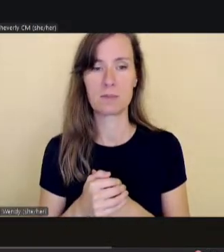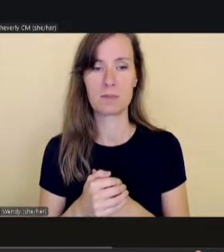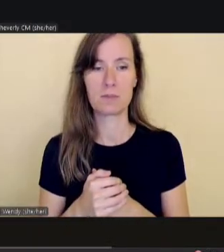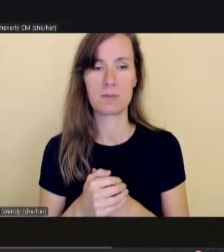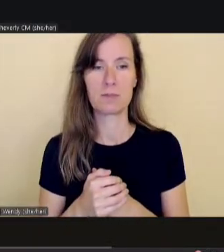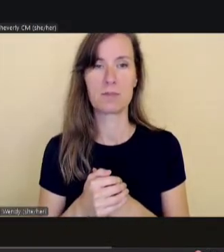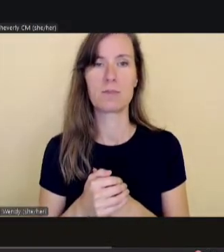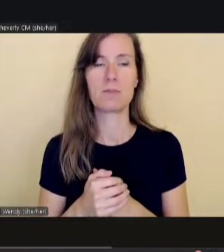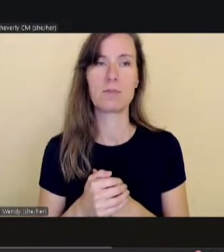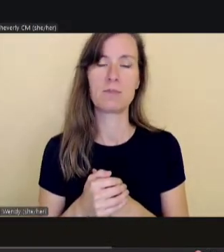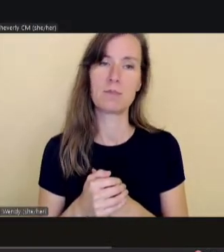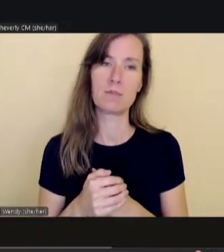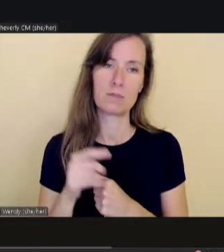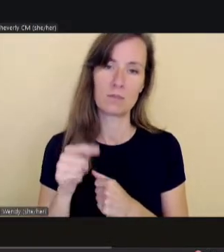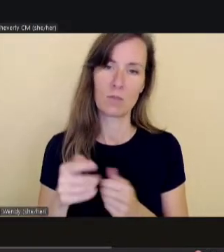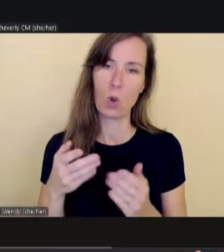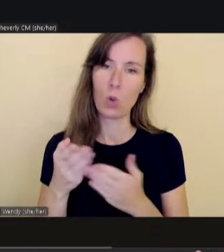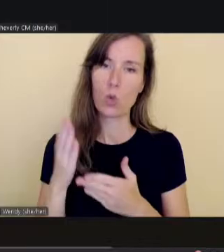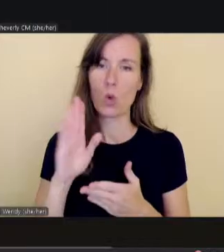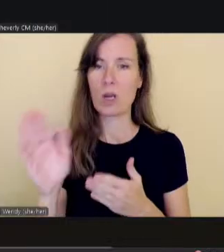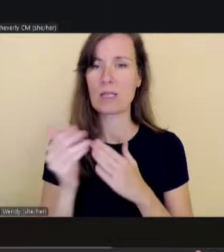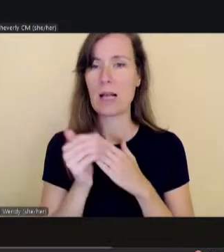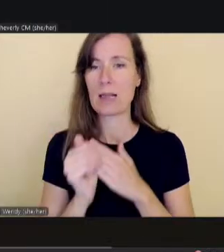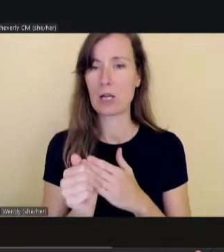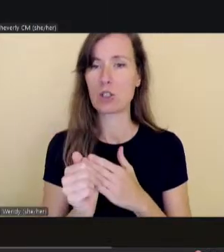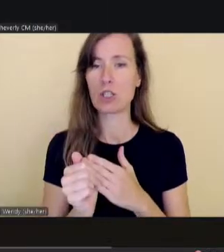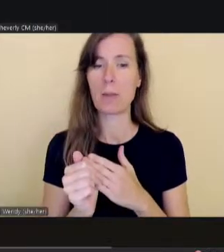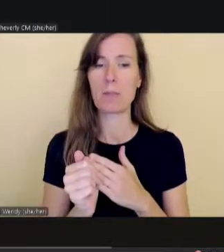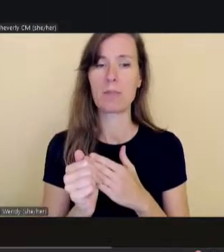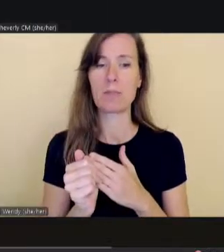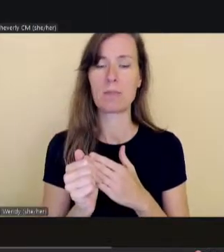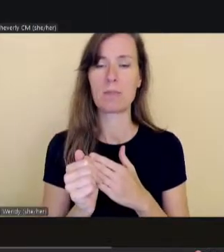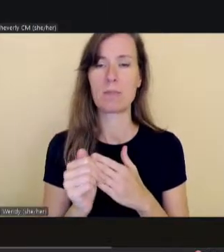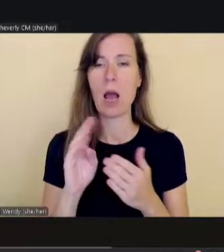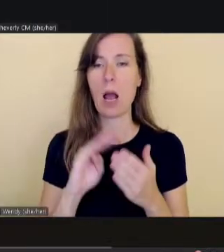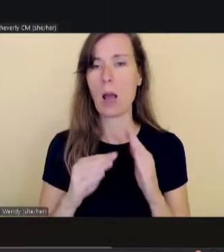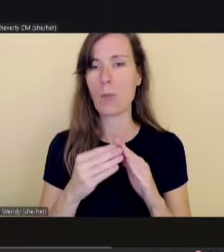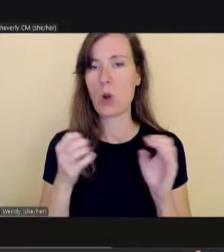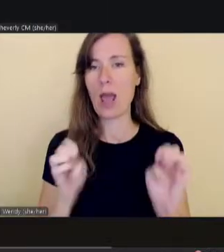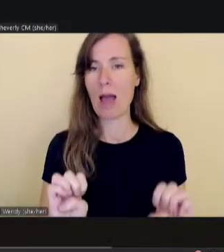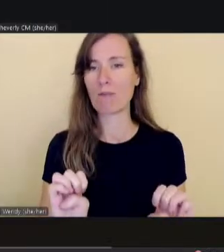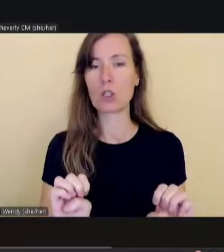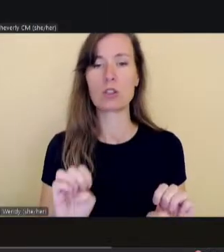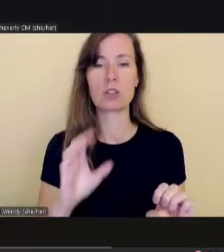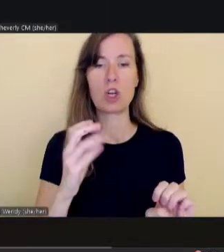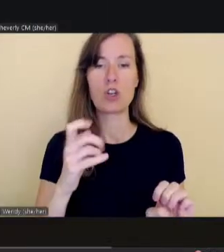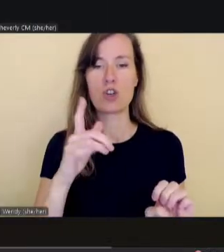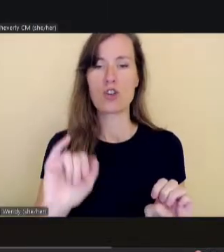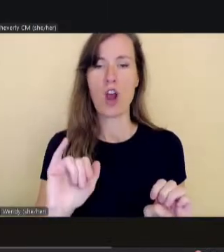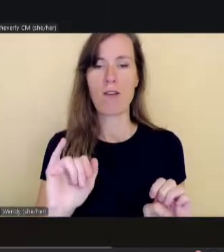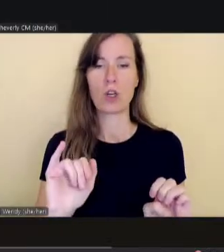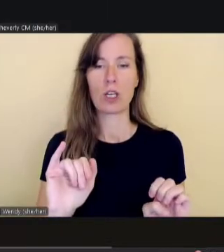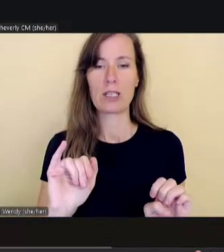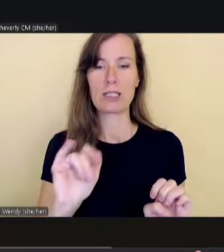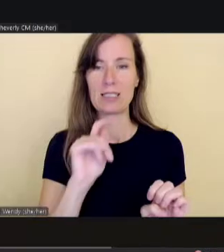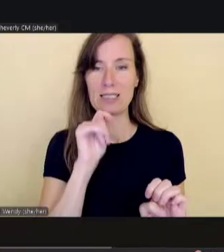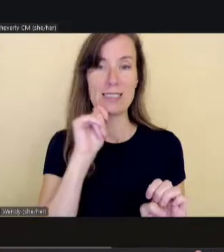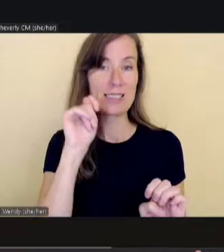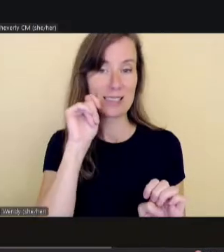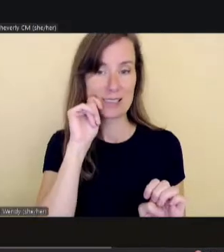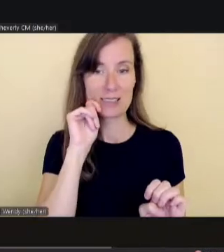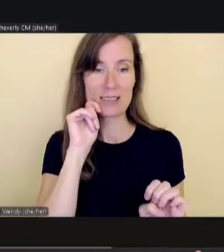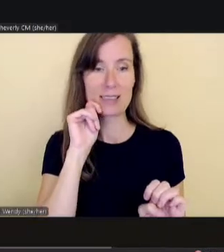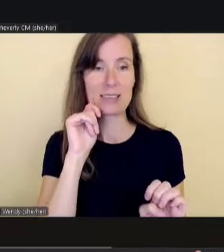whereas through his leadership and hands-on community efforts, Cheverly teens have collectively earned over 500